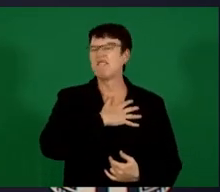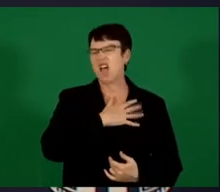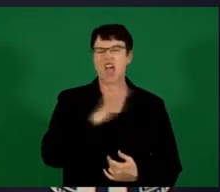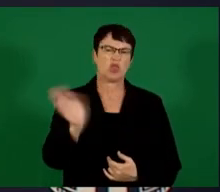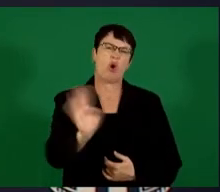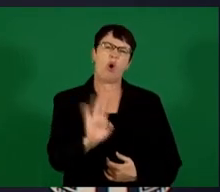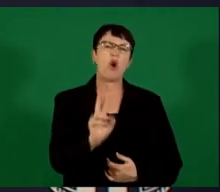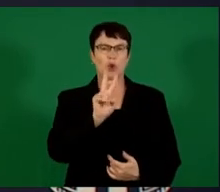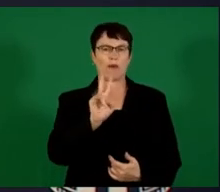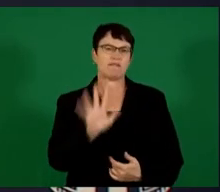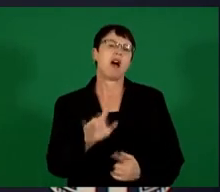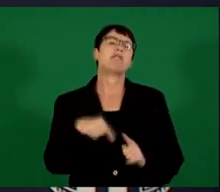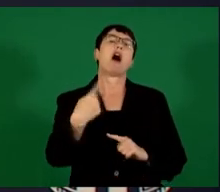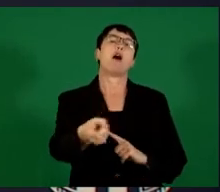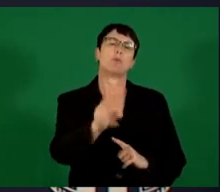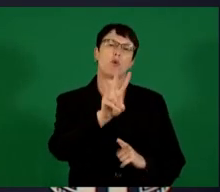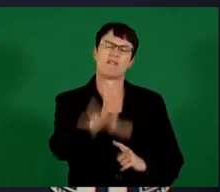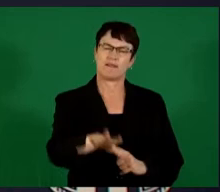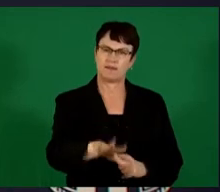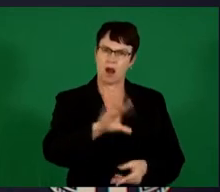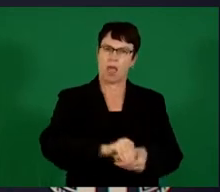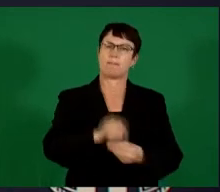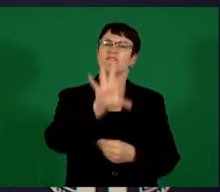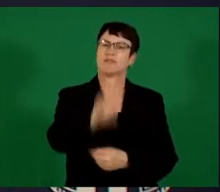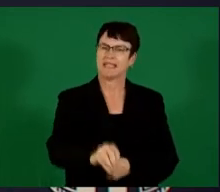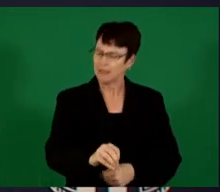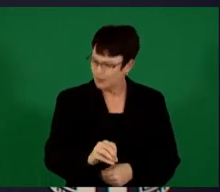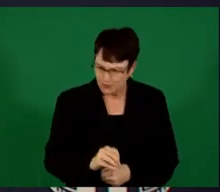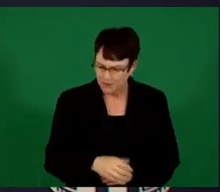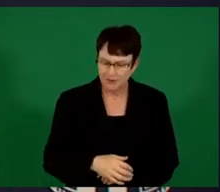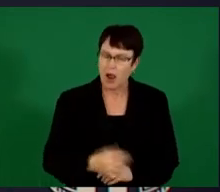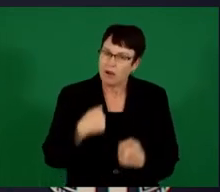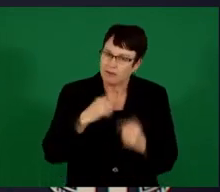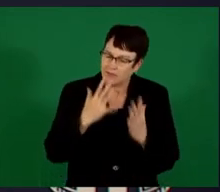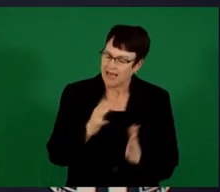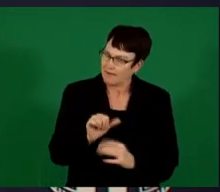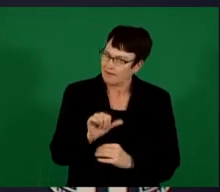now and the next meeting. We will have to assess that data,